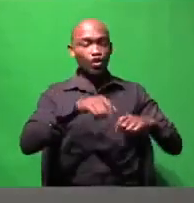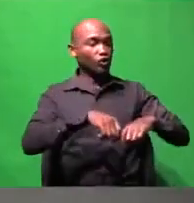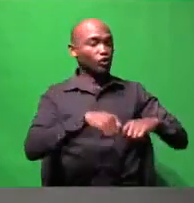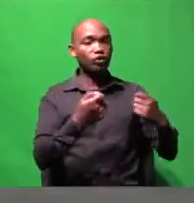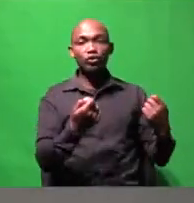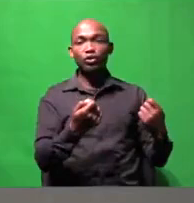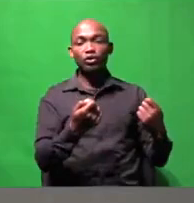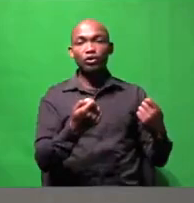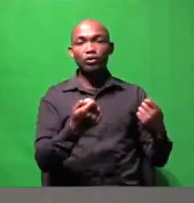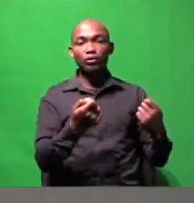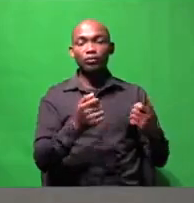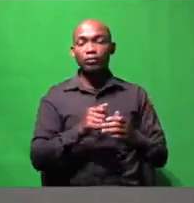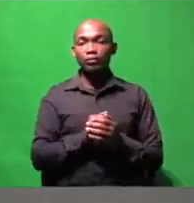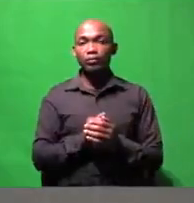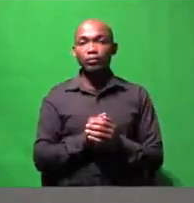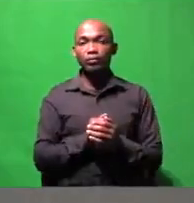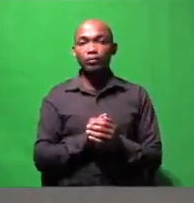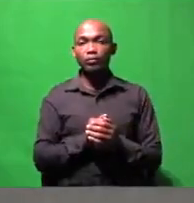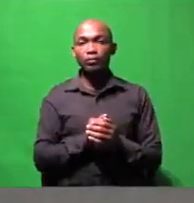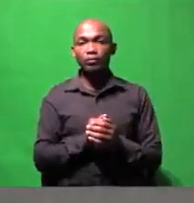of course, in chemical reactions.